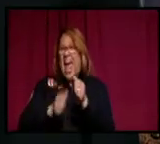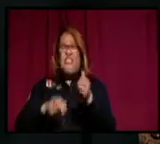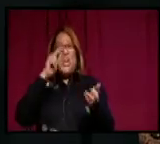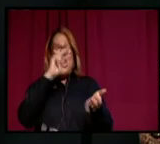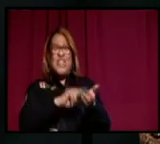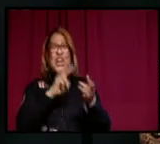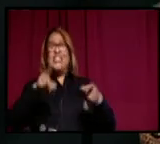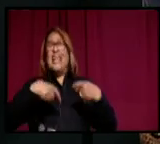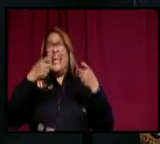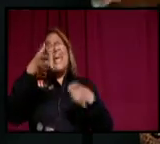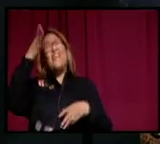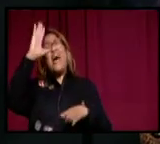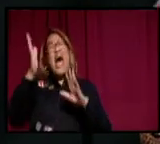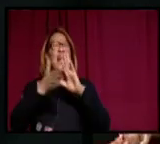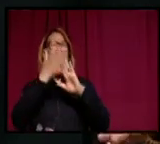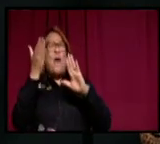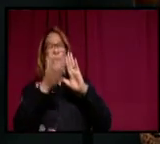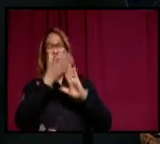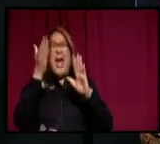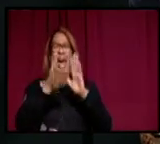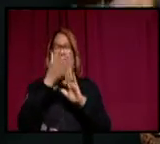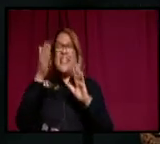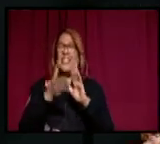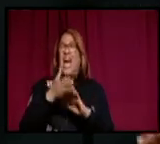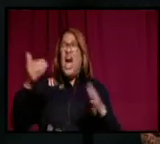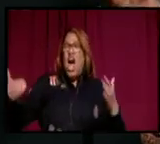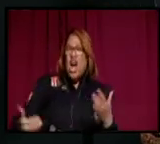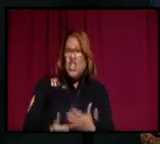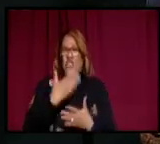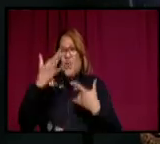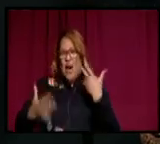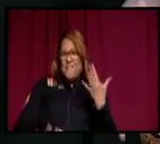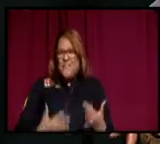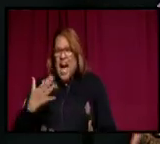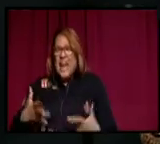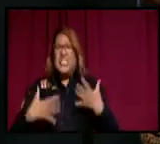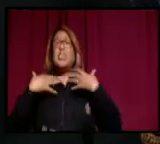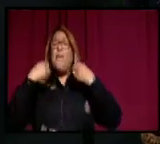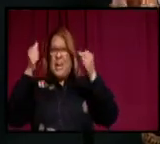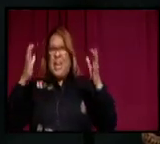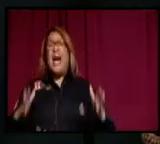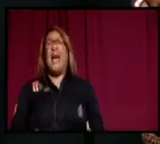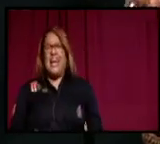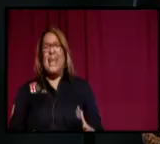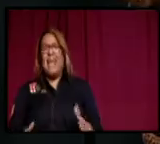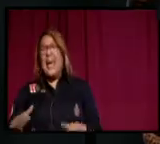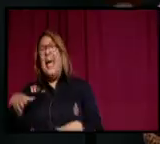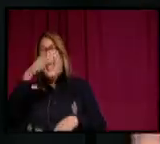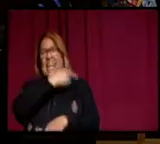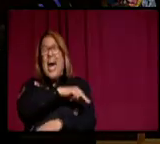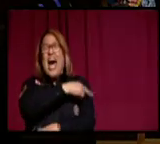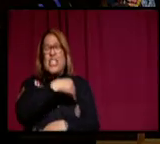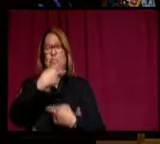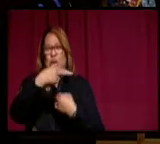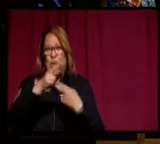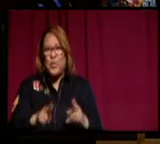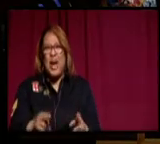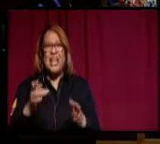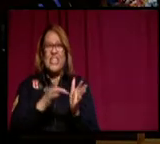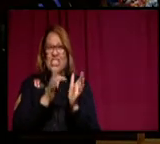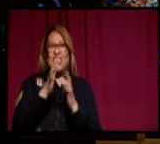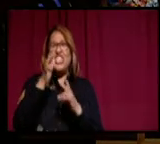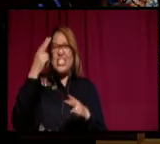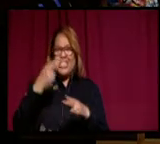to give God a praise for a fresh anointing and fresh fire to be a healer in the hospital room in